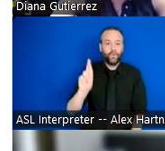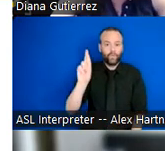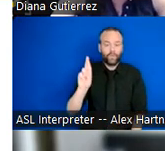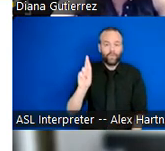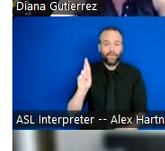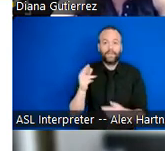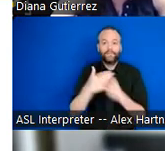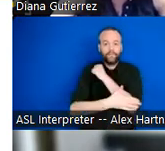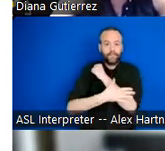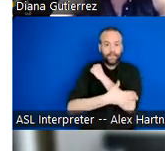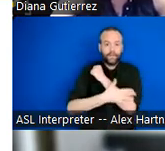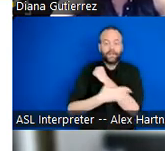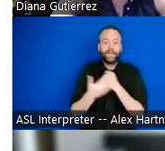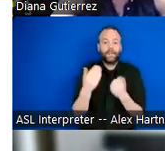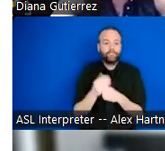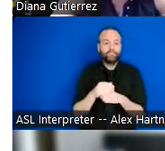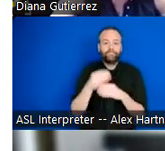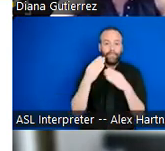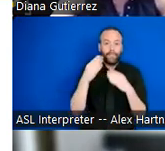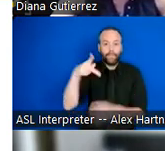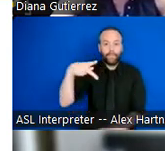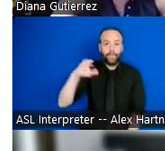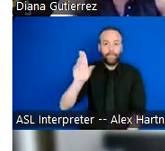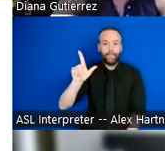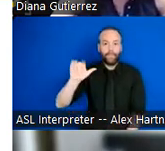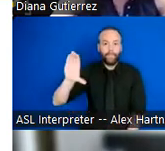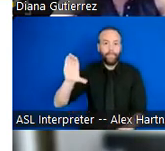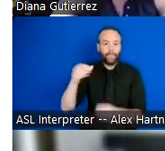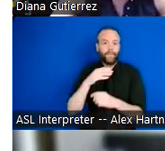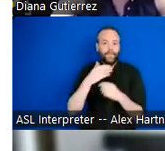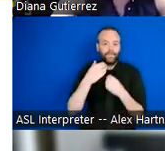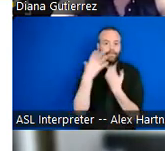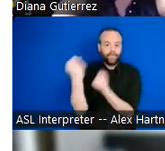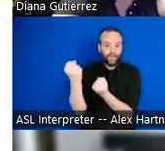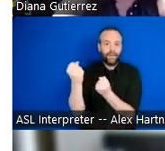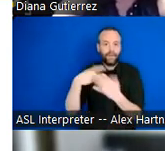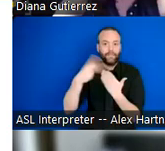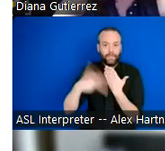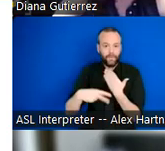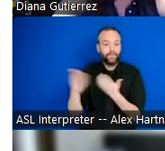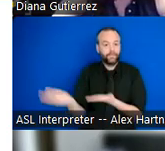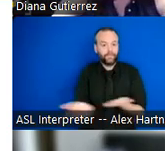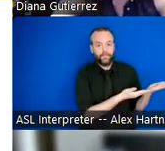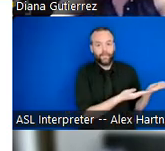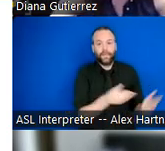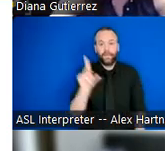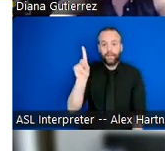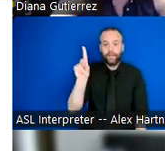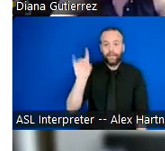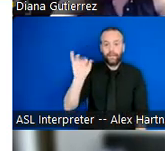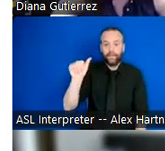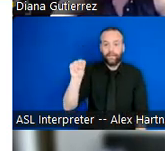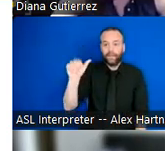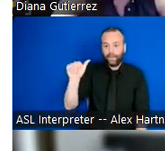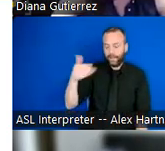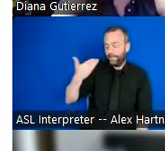like to hand it over to my co-chair, Diana, to introduce herself as well. Good morning, everyone. Diana Gutierrez. I'm the Prevention and Early